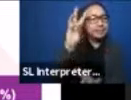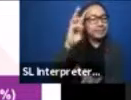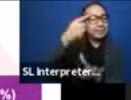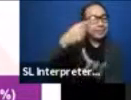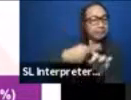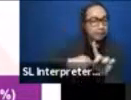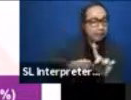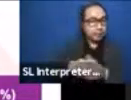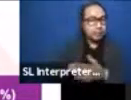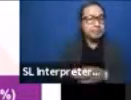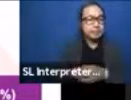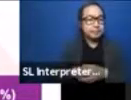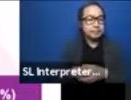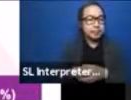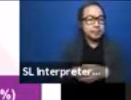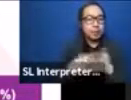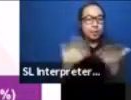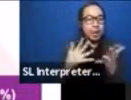abuse